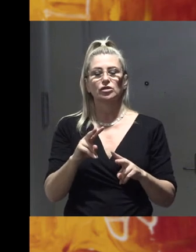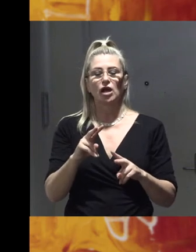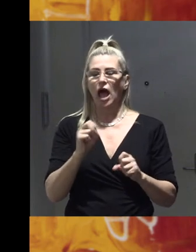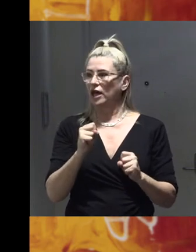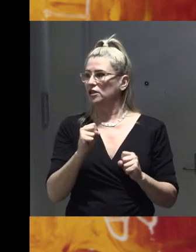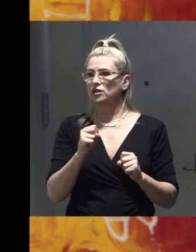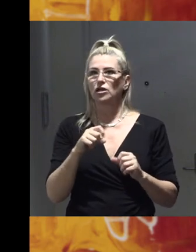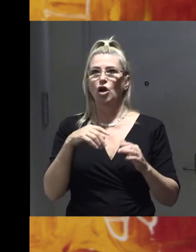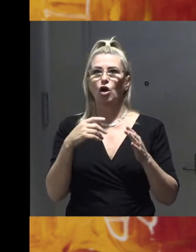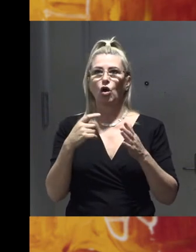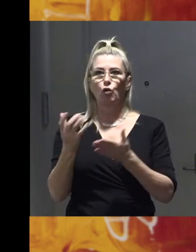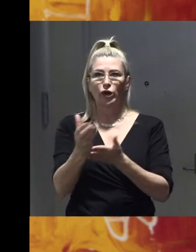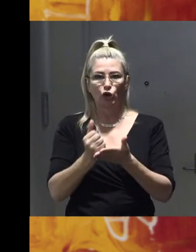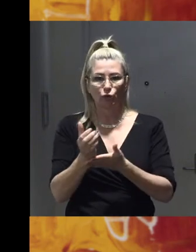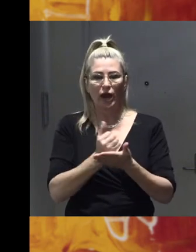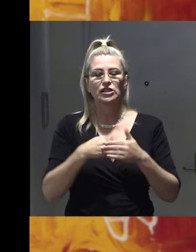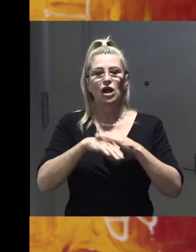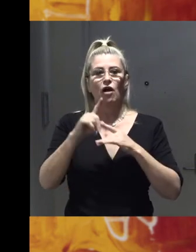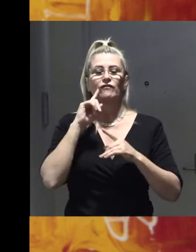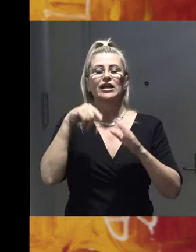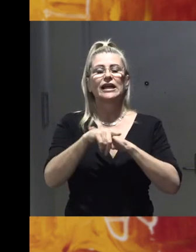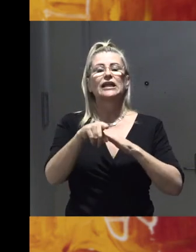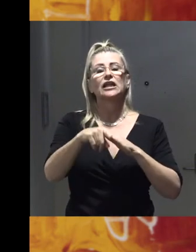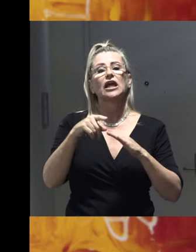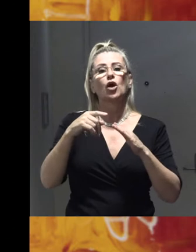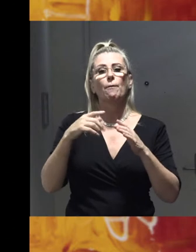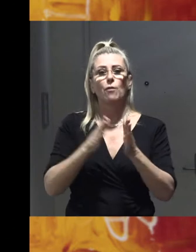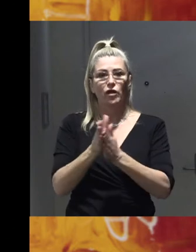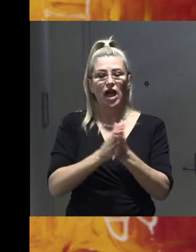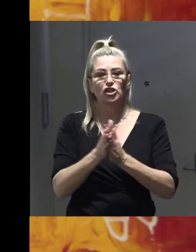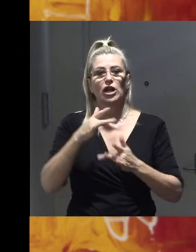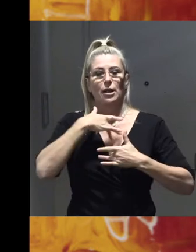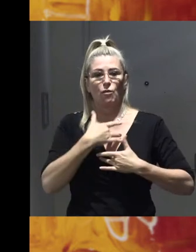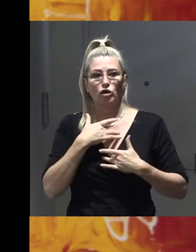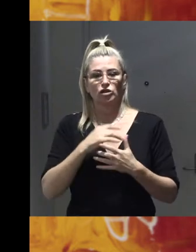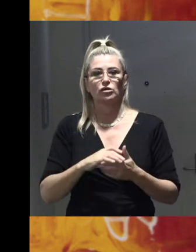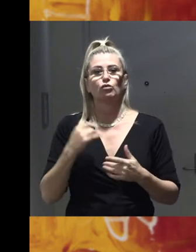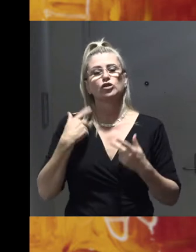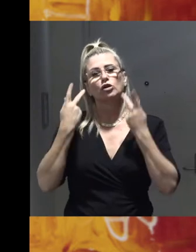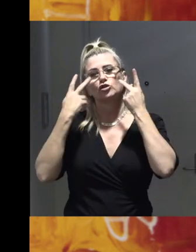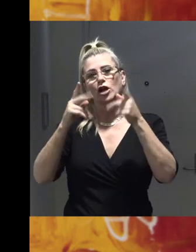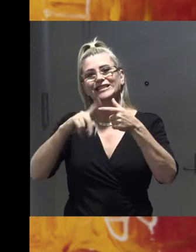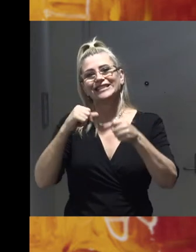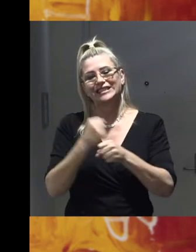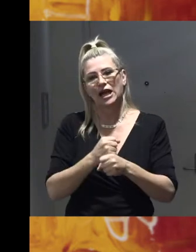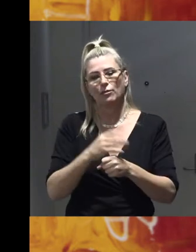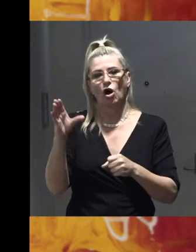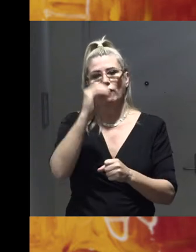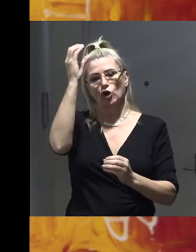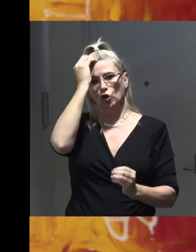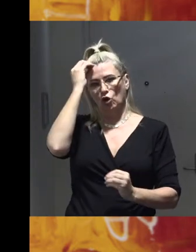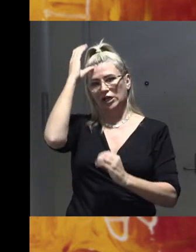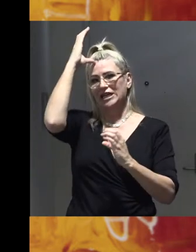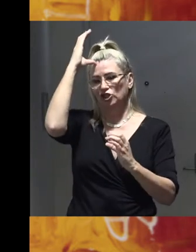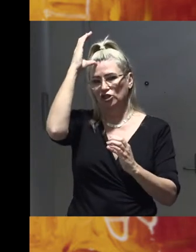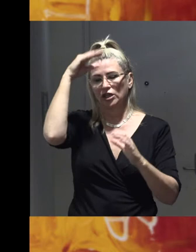of rumination in motivation and emotion, which I'll present as an example of cognition in